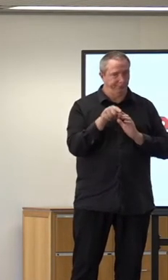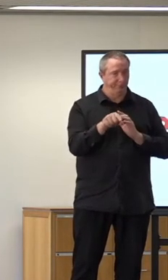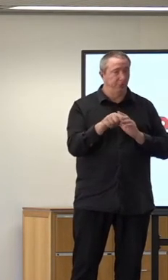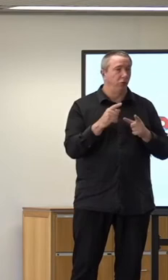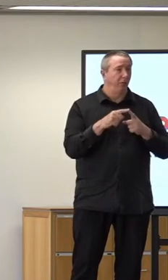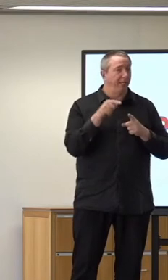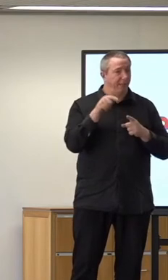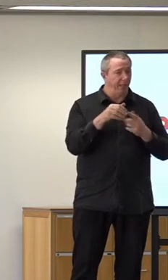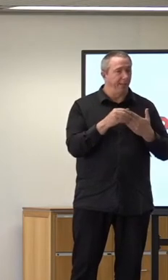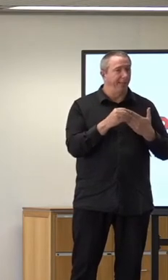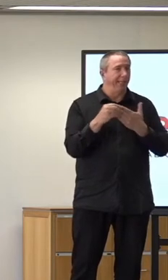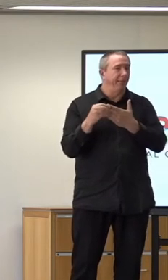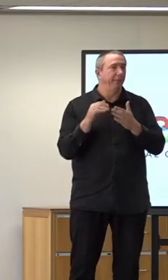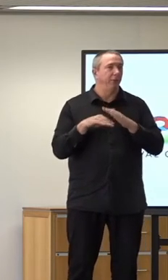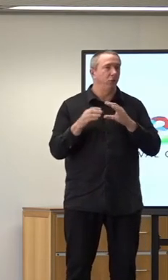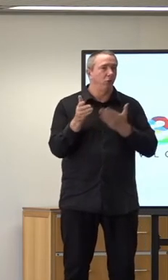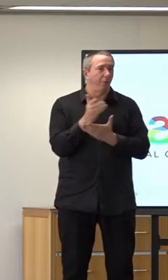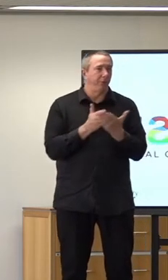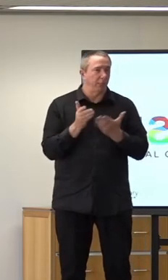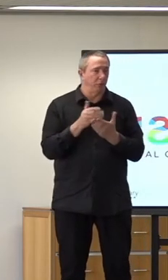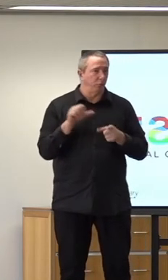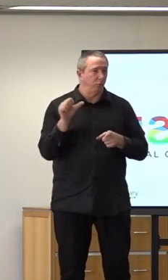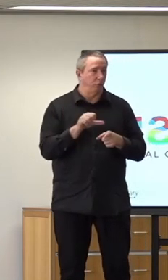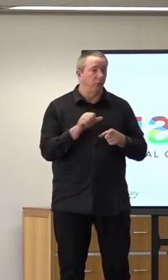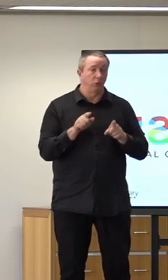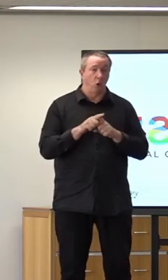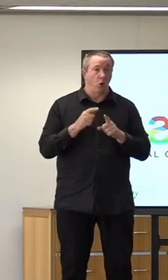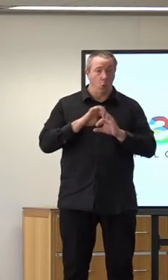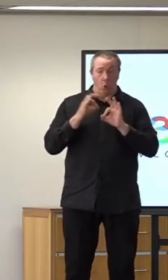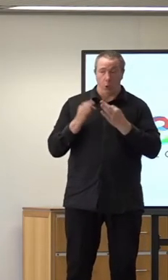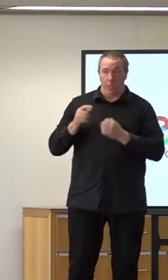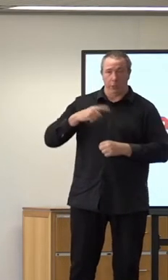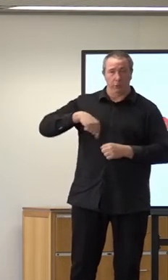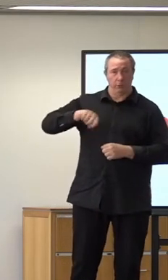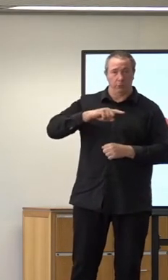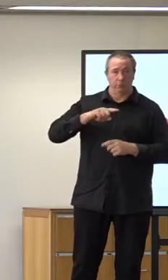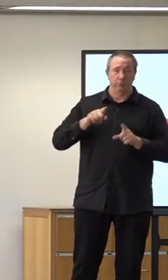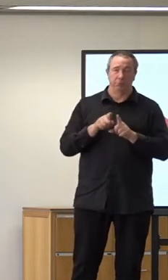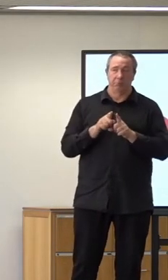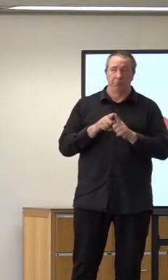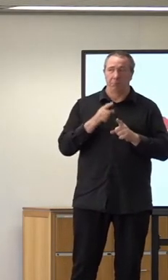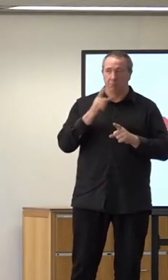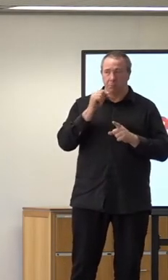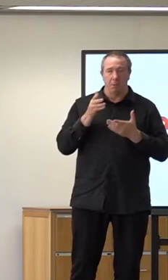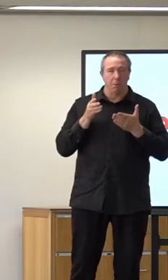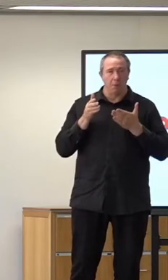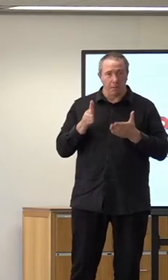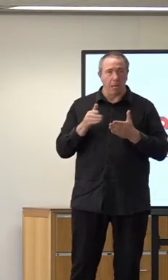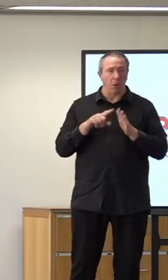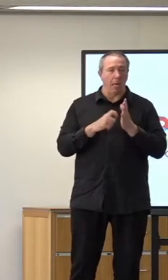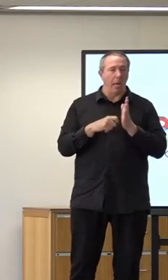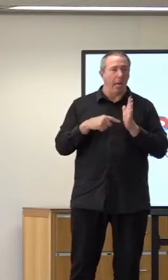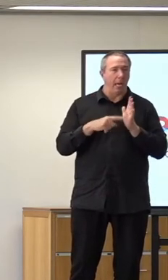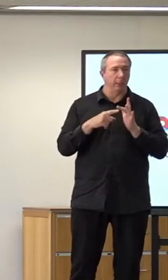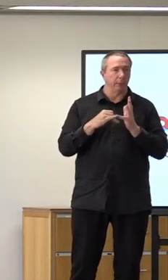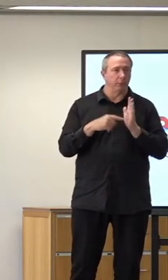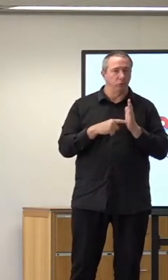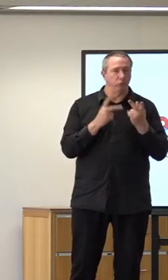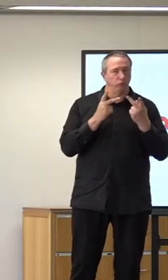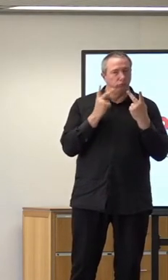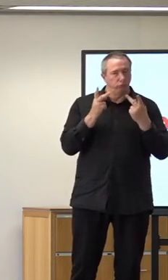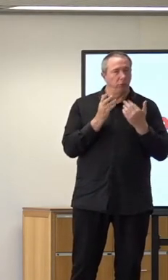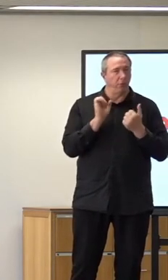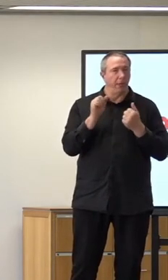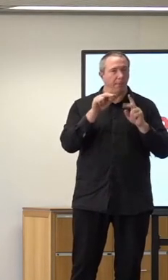still leaders in these conversations, and we as an organisation can allow artists to present those perspectives through